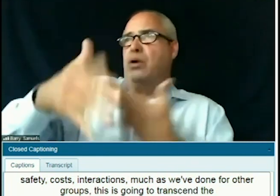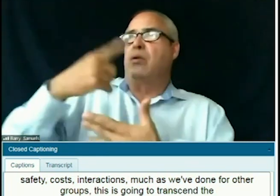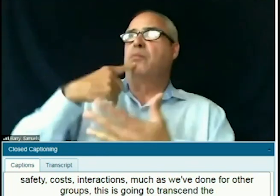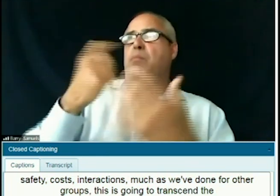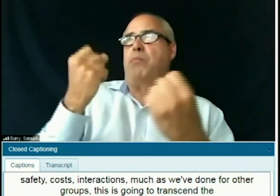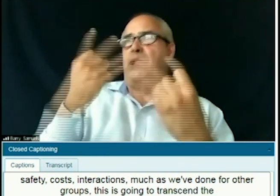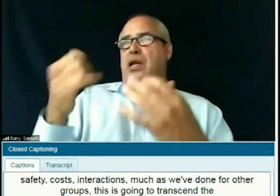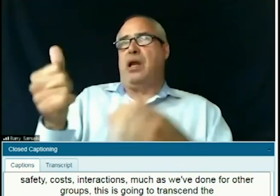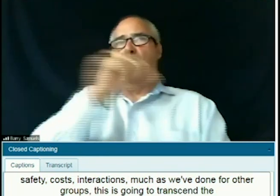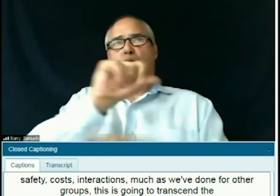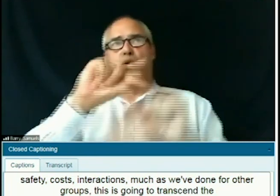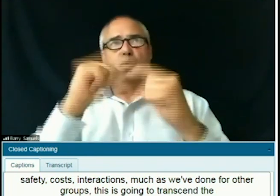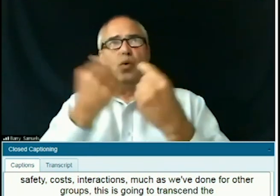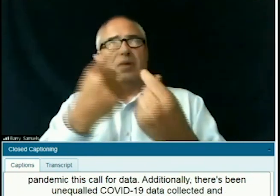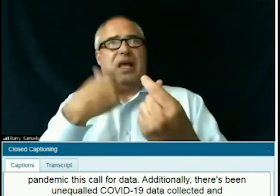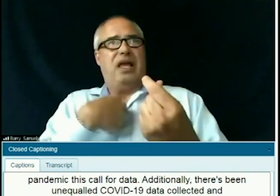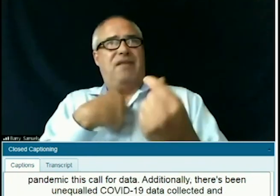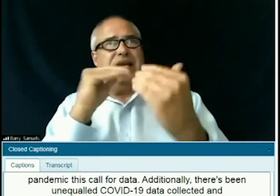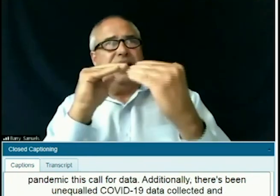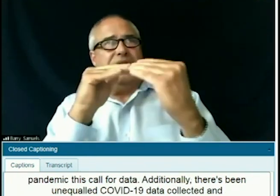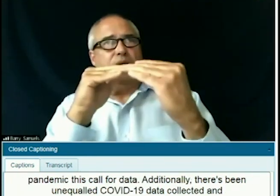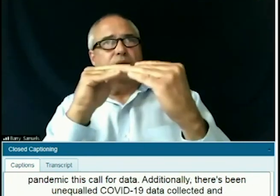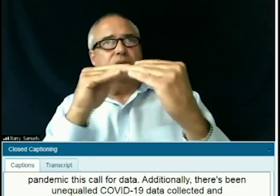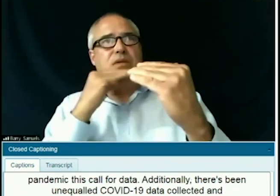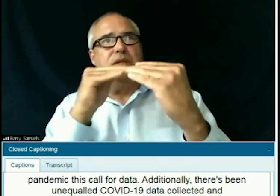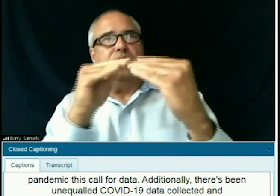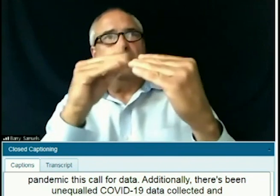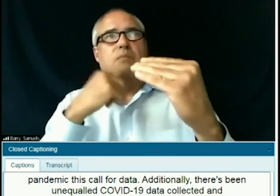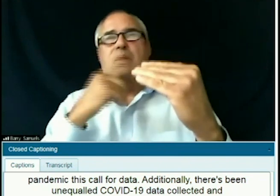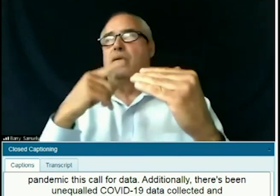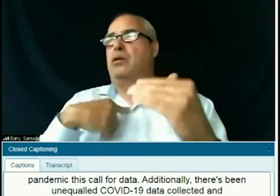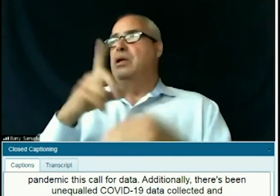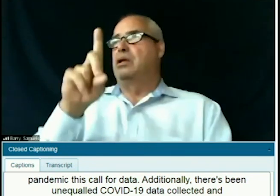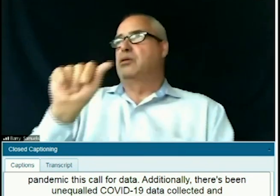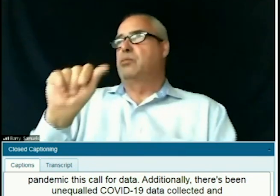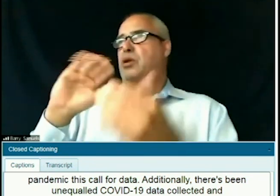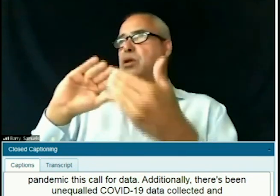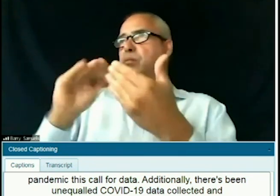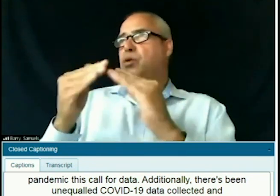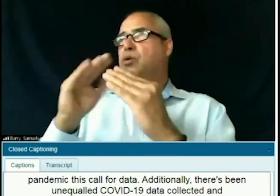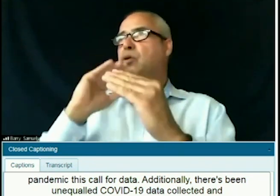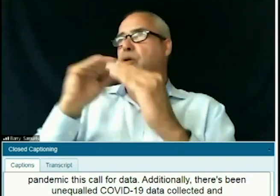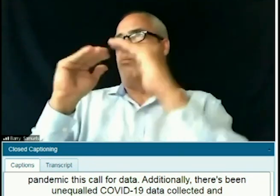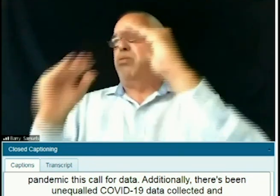groups. This is going to transcend the pandemic, this call for data.